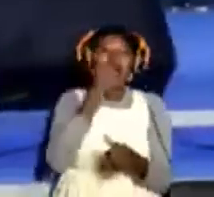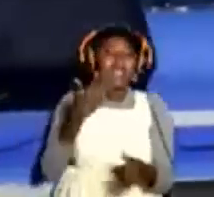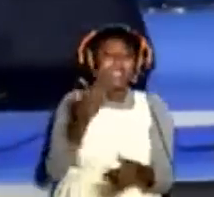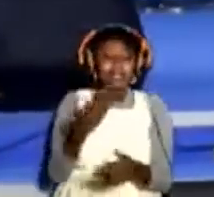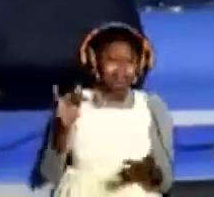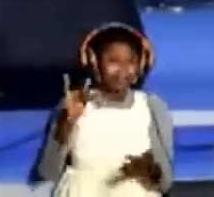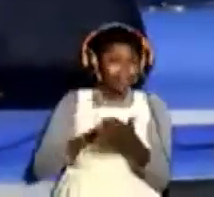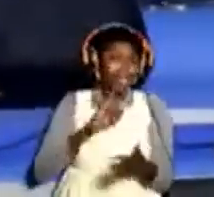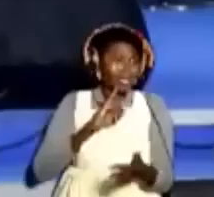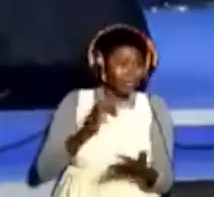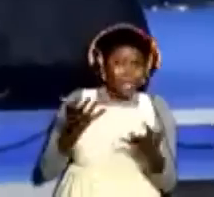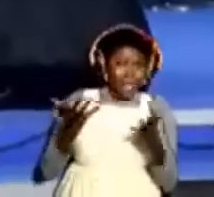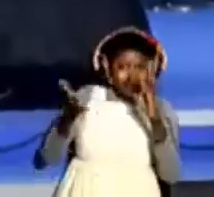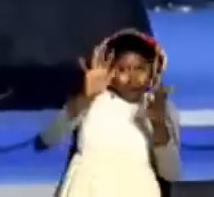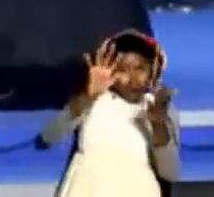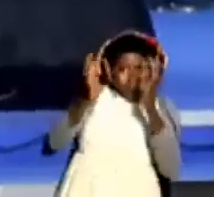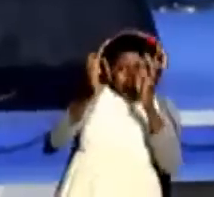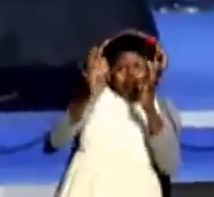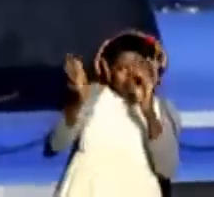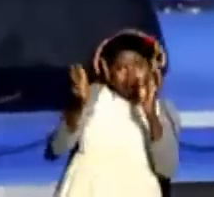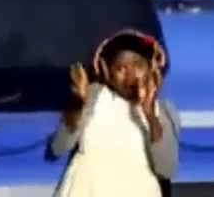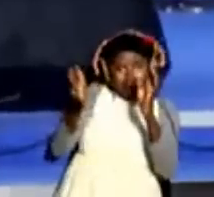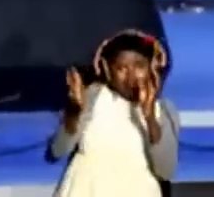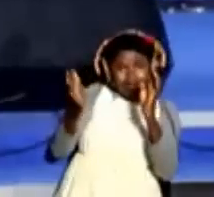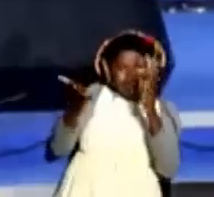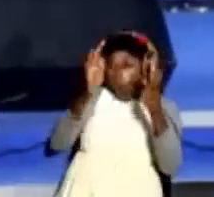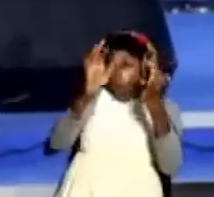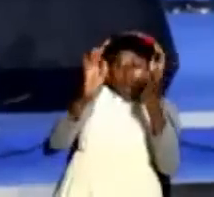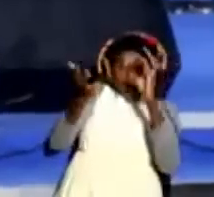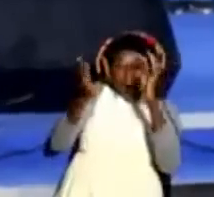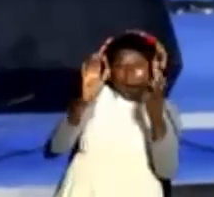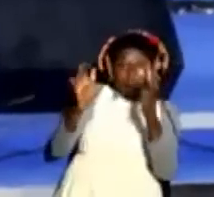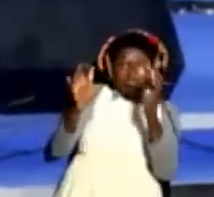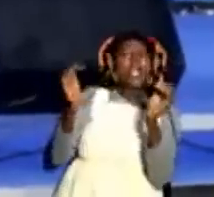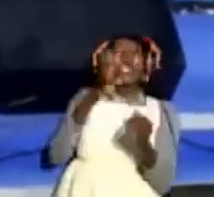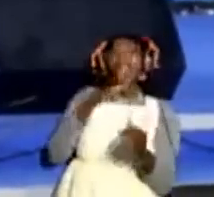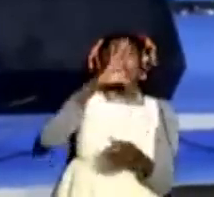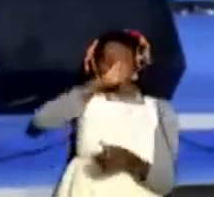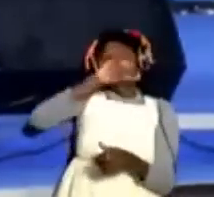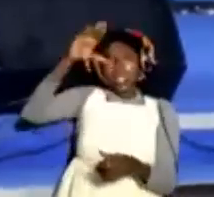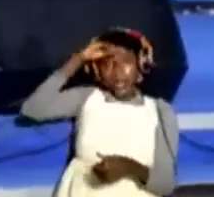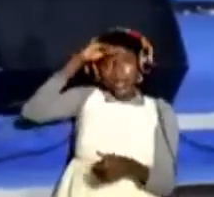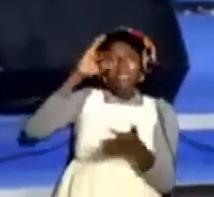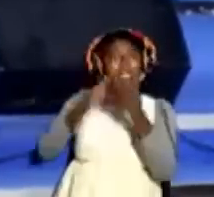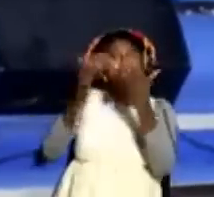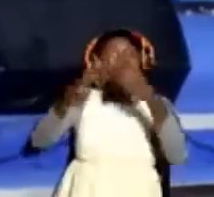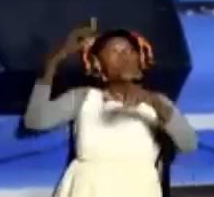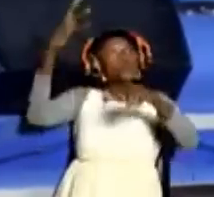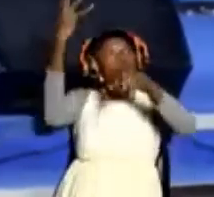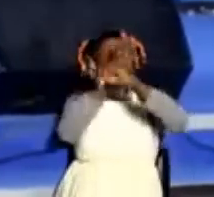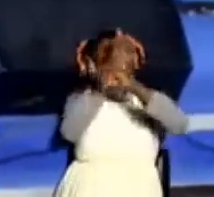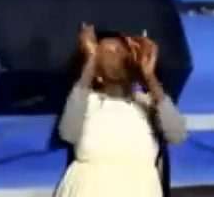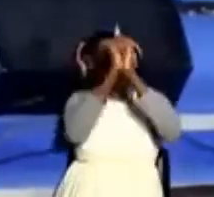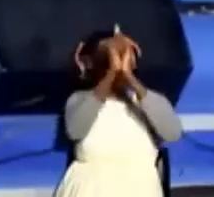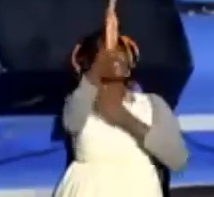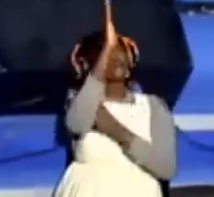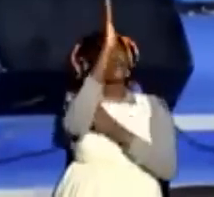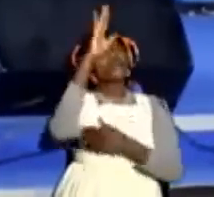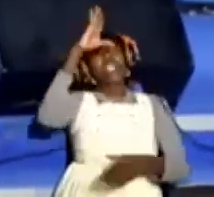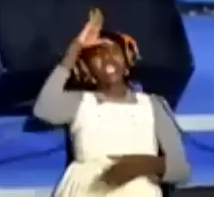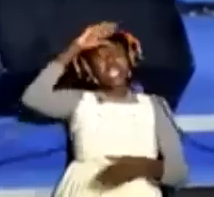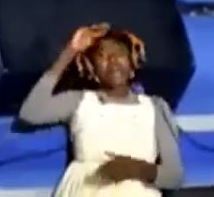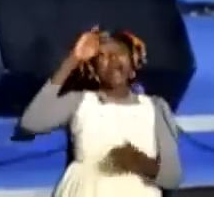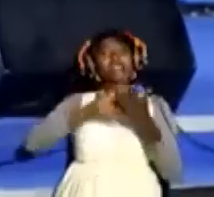Anything that appears to be a compromise, the man that wants to win with God, the man that